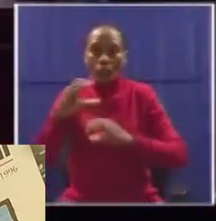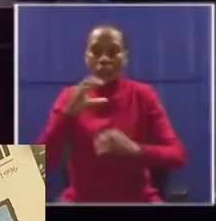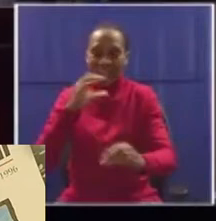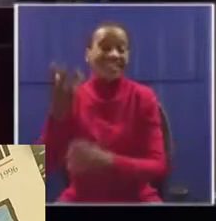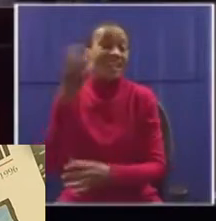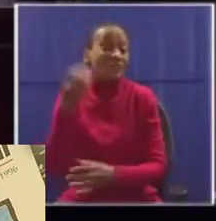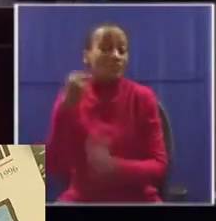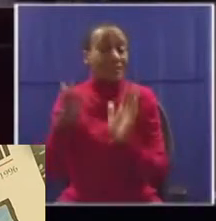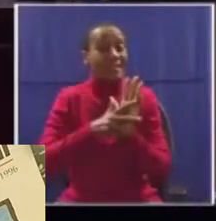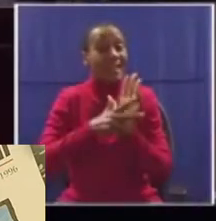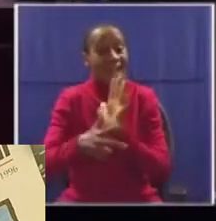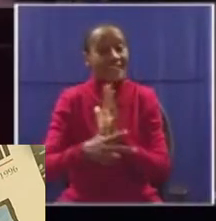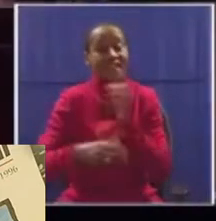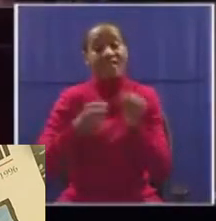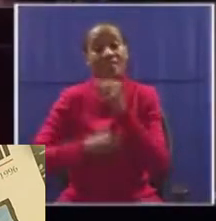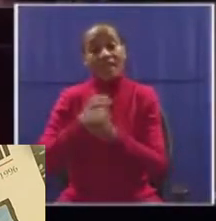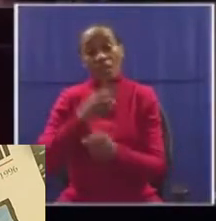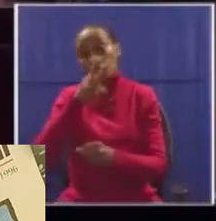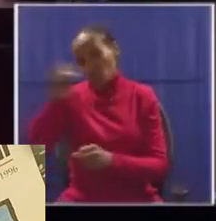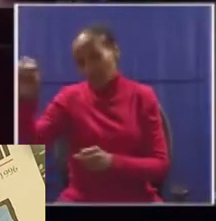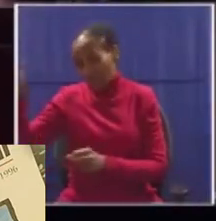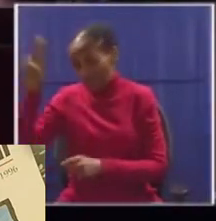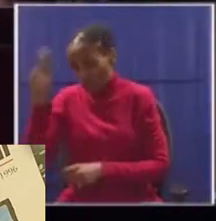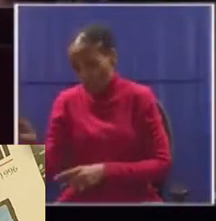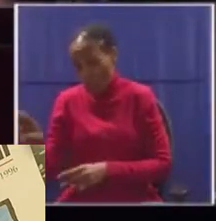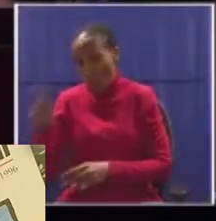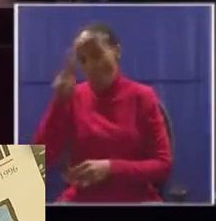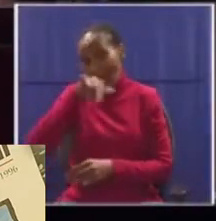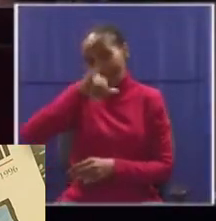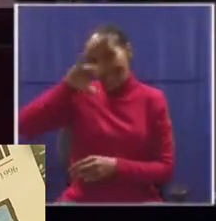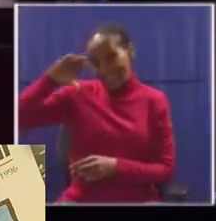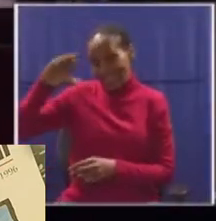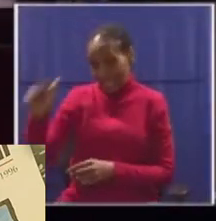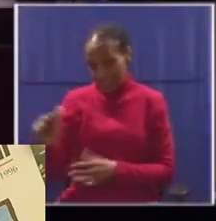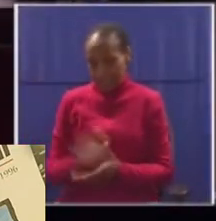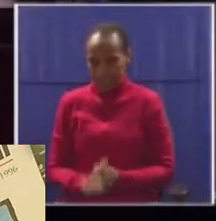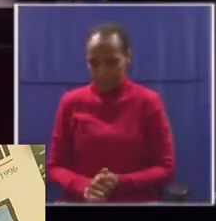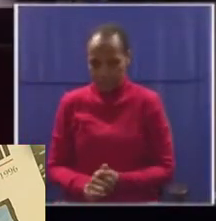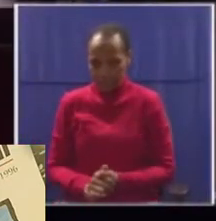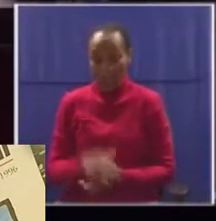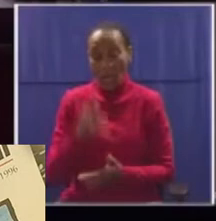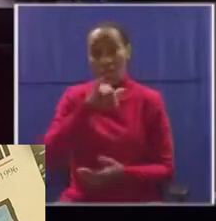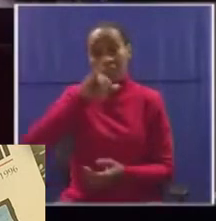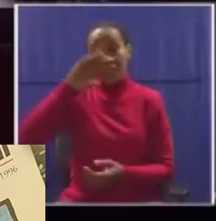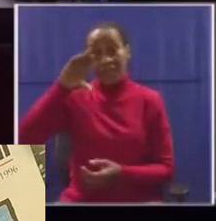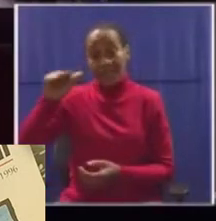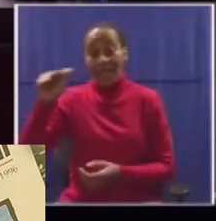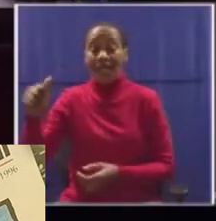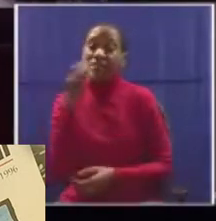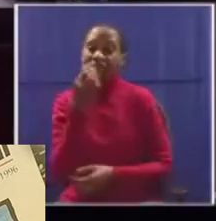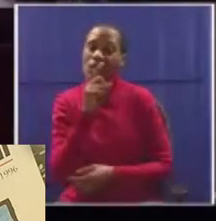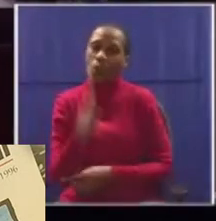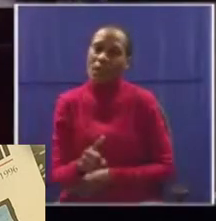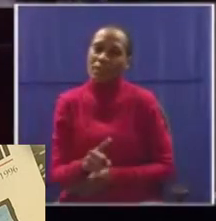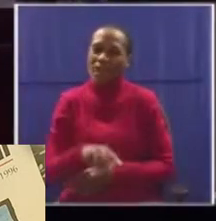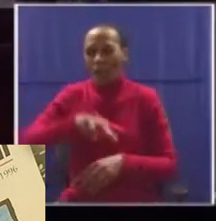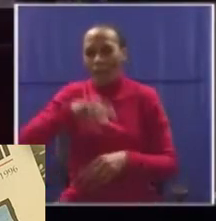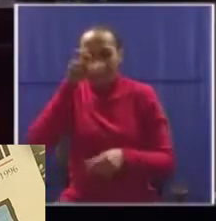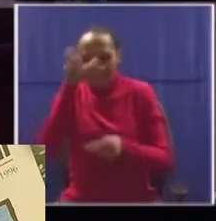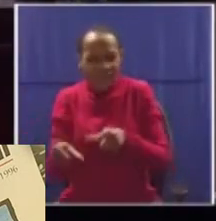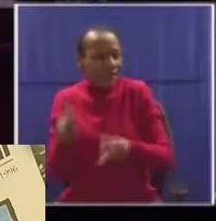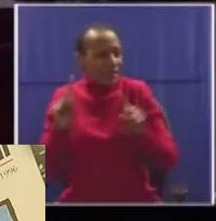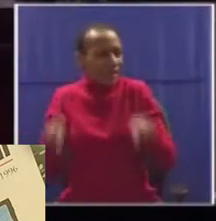information act of 2002 known as Rica in terms of ricano person may manufacture